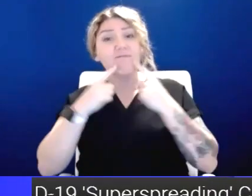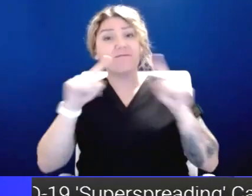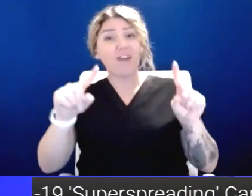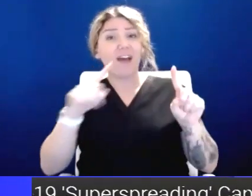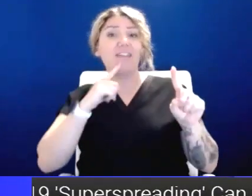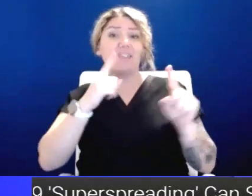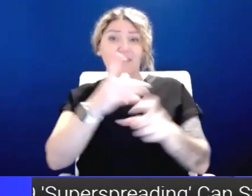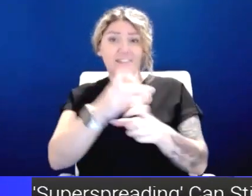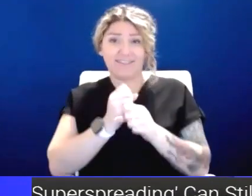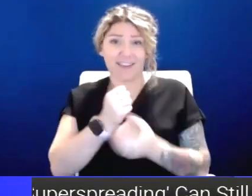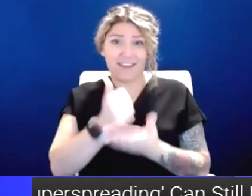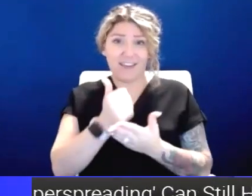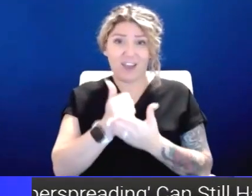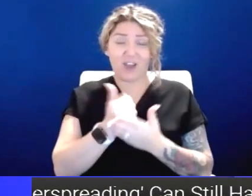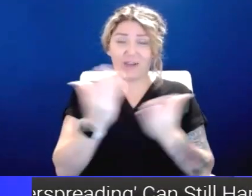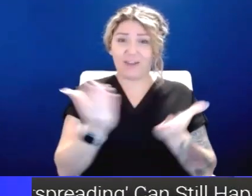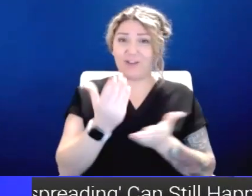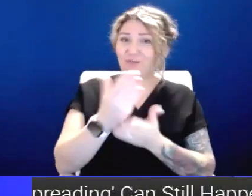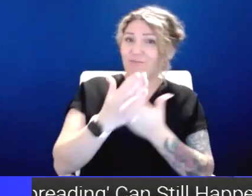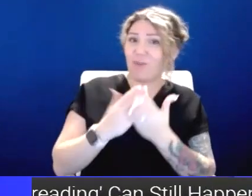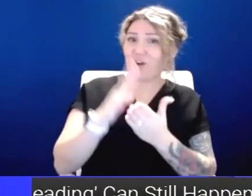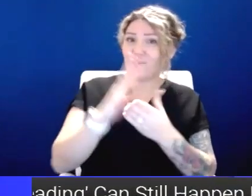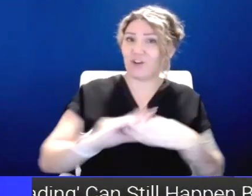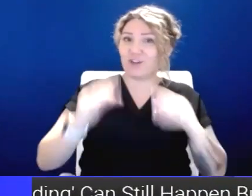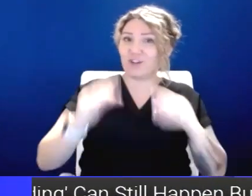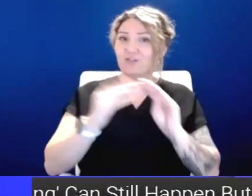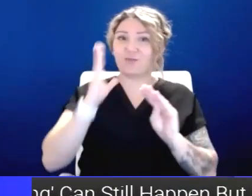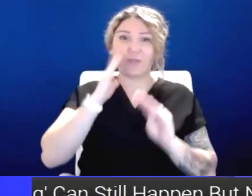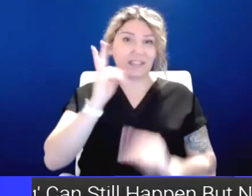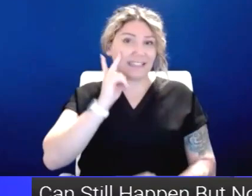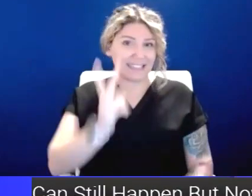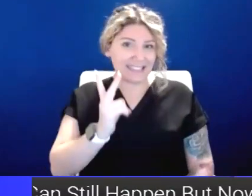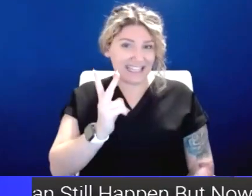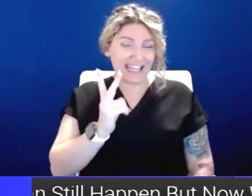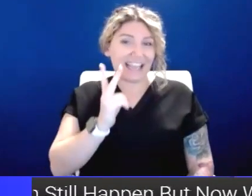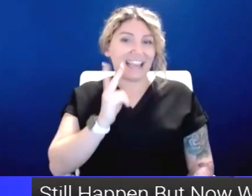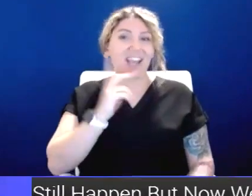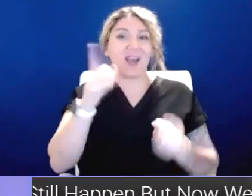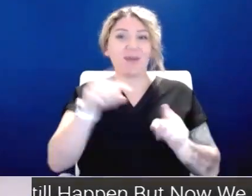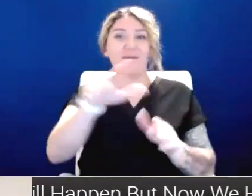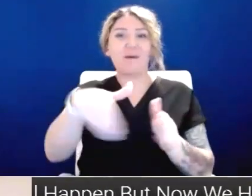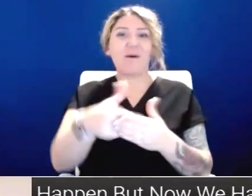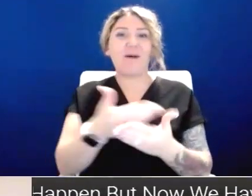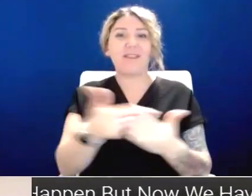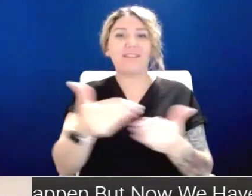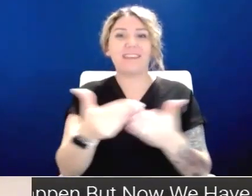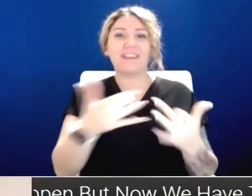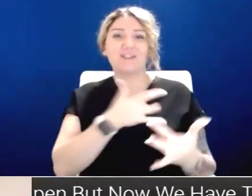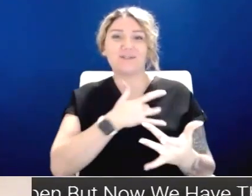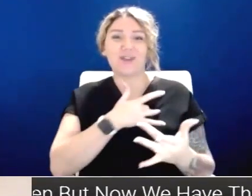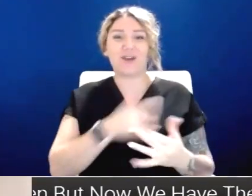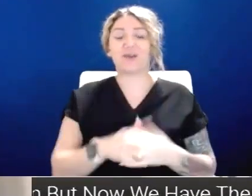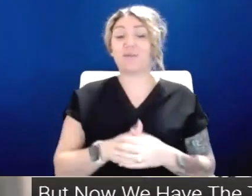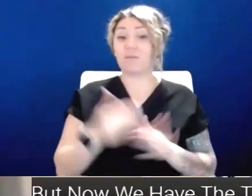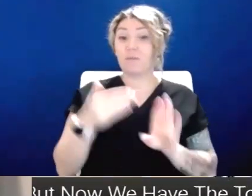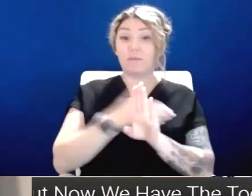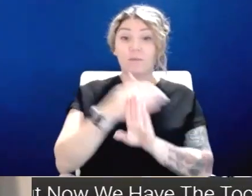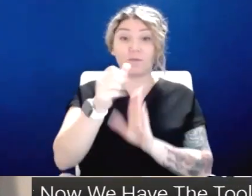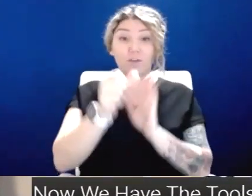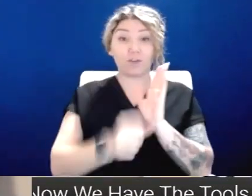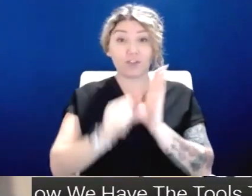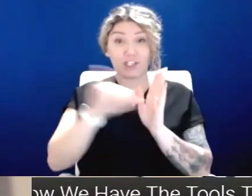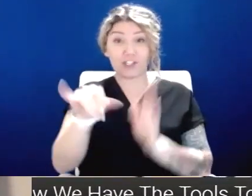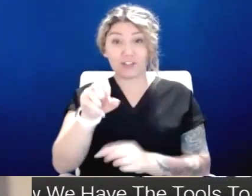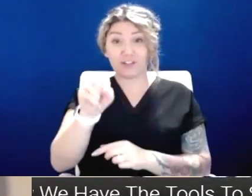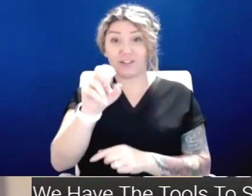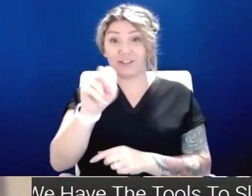Here's just part of her story, which you will see coming up on All Things Heart. Before the surgery that gave Jennifer Krause her